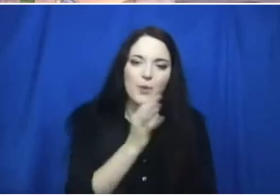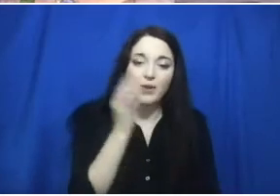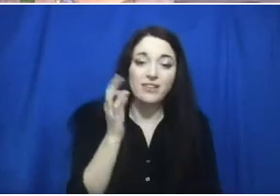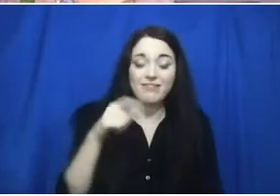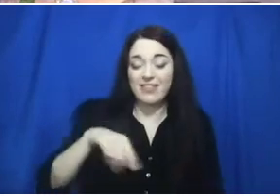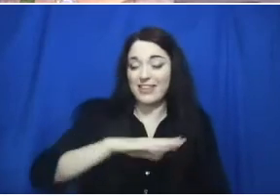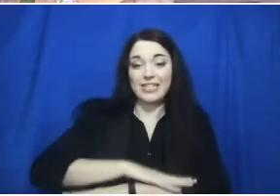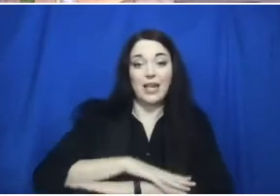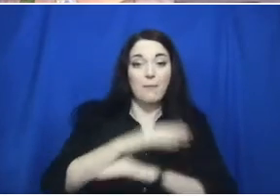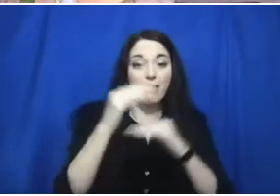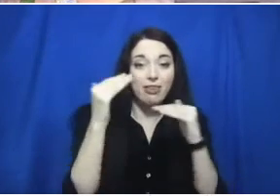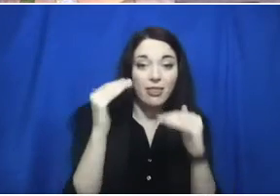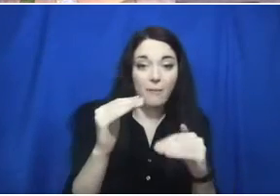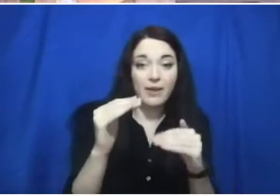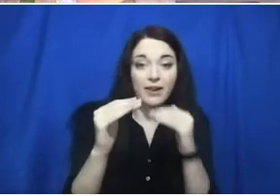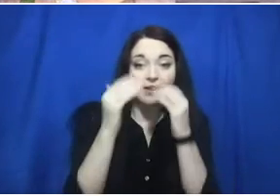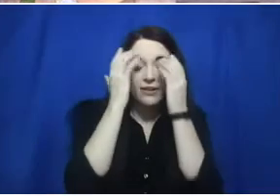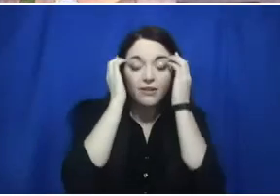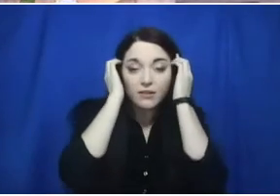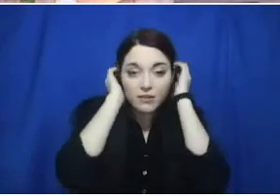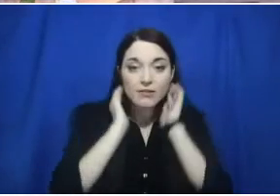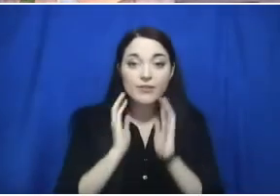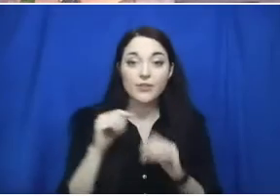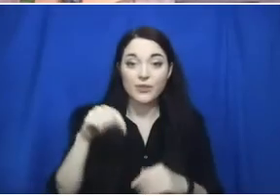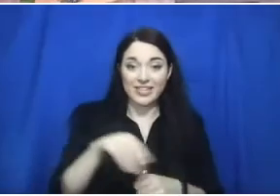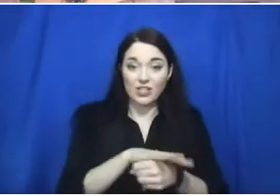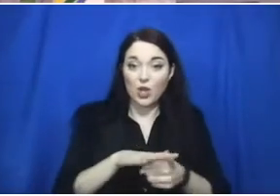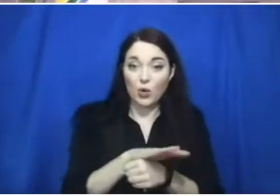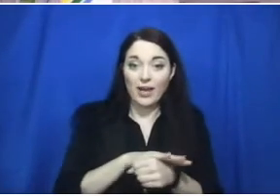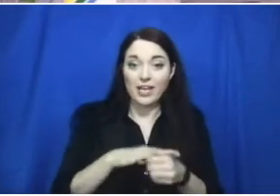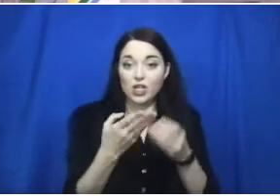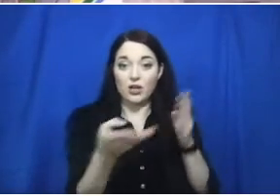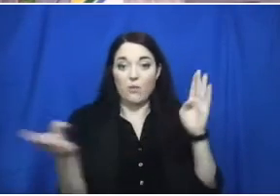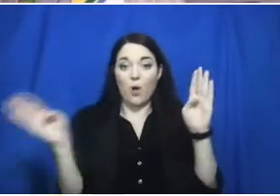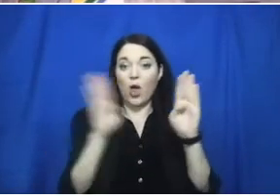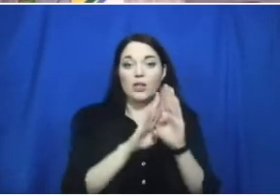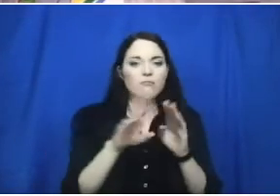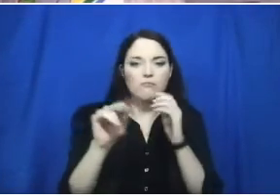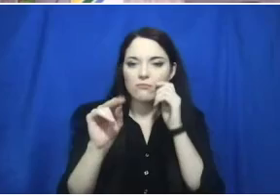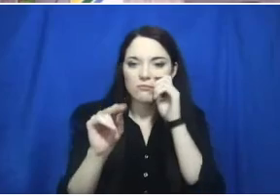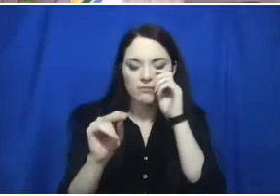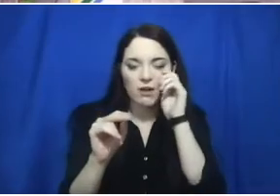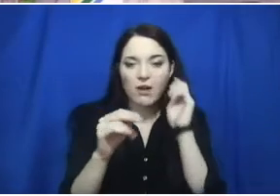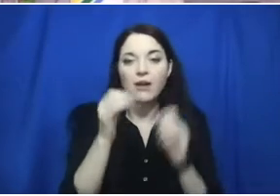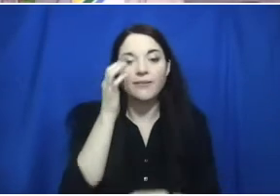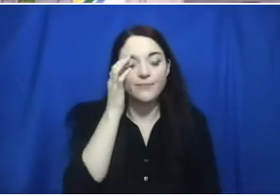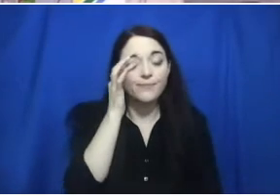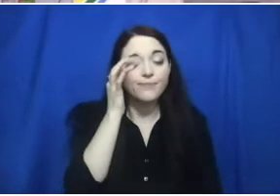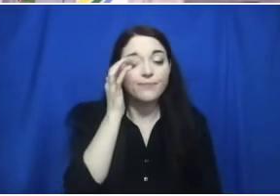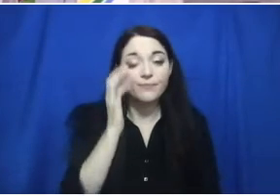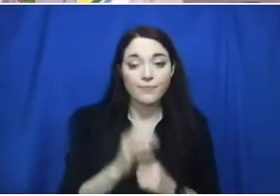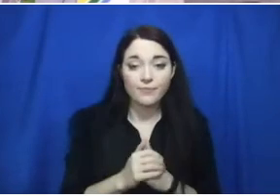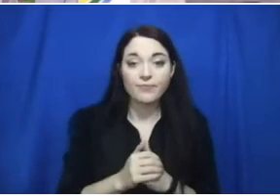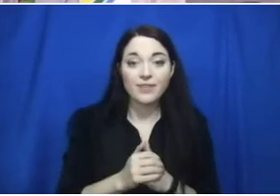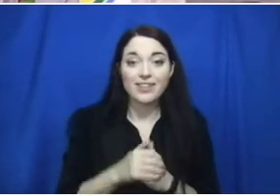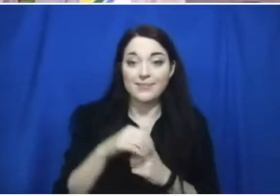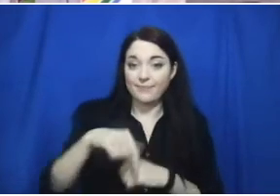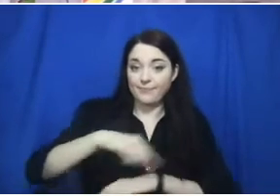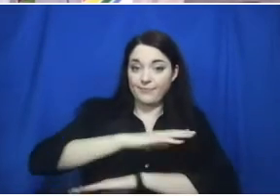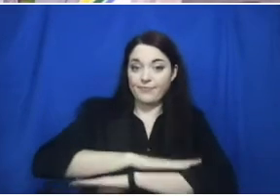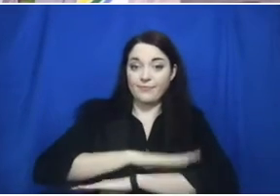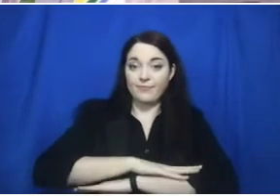limited to this location within these walls. In fact, this table reaches around